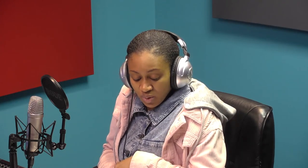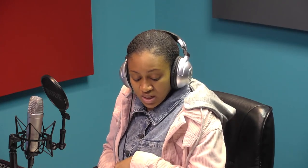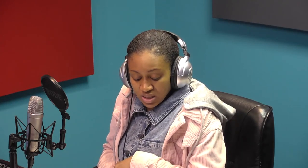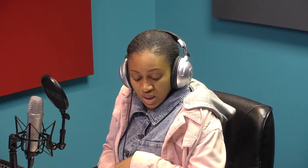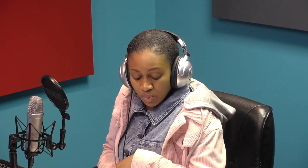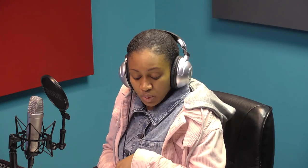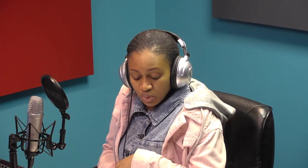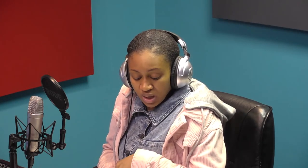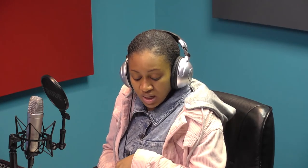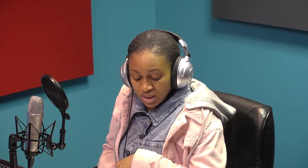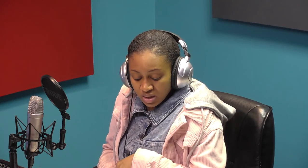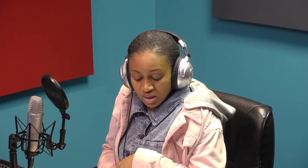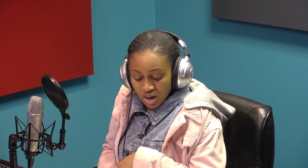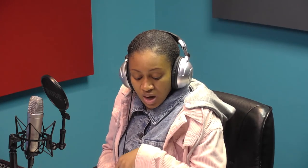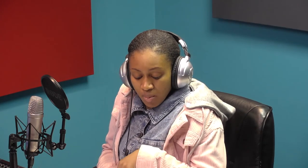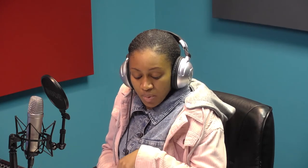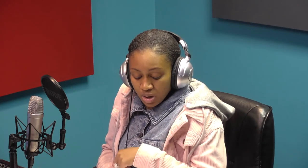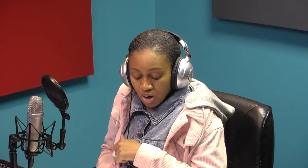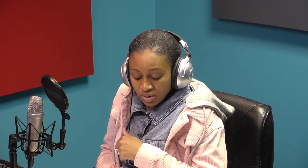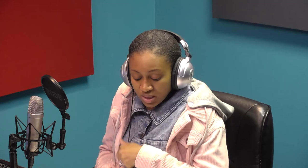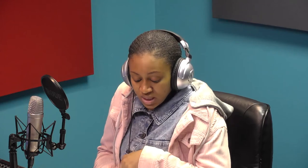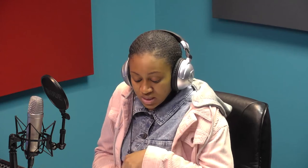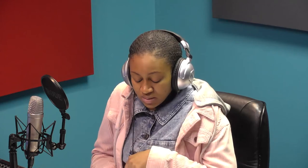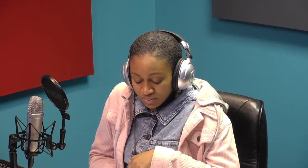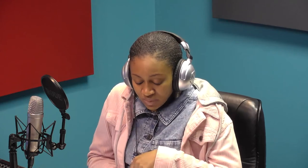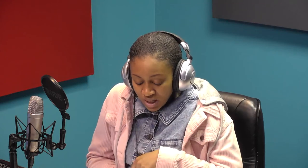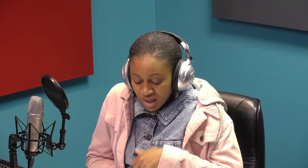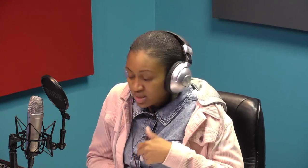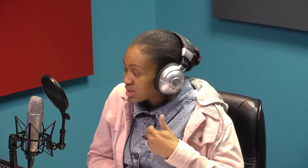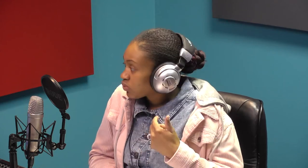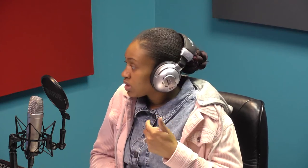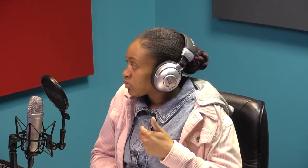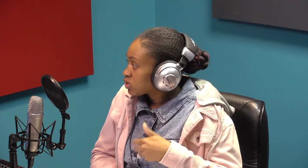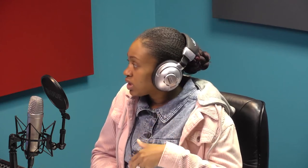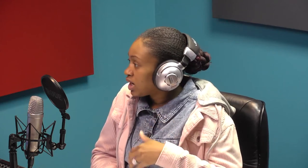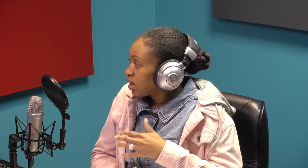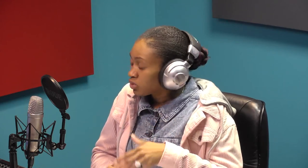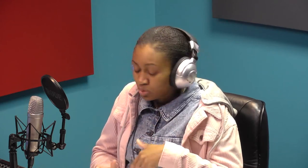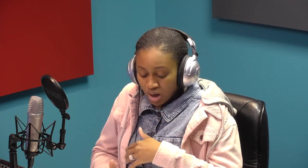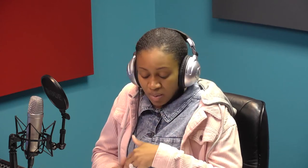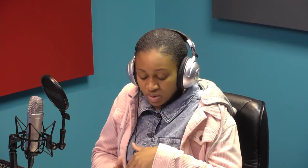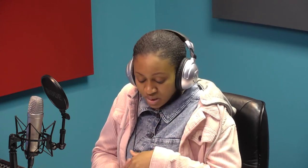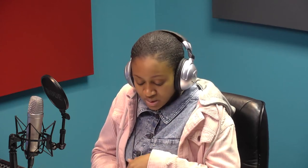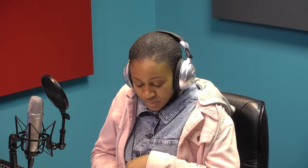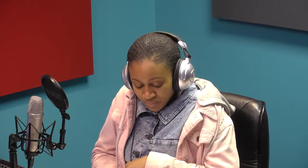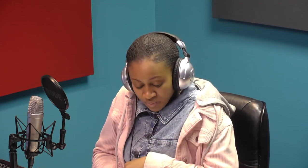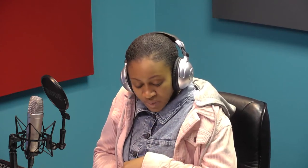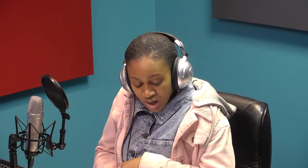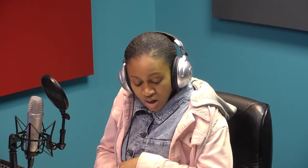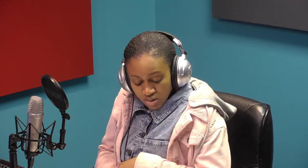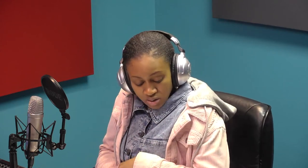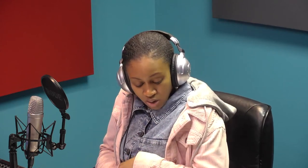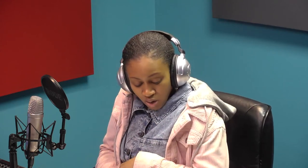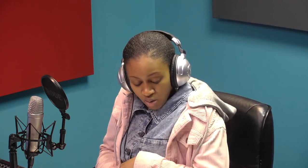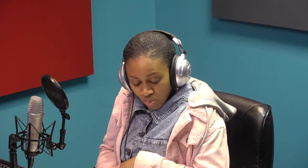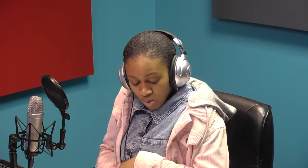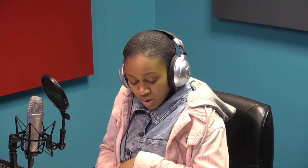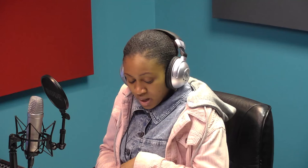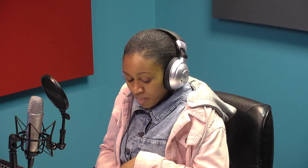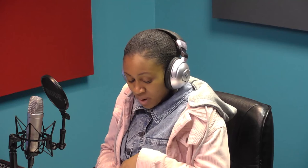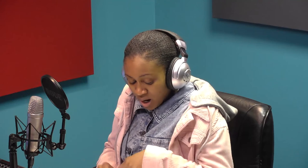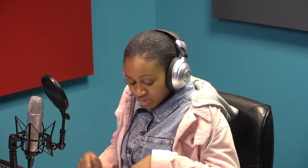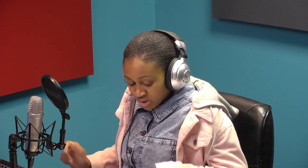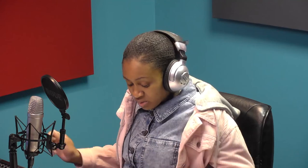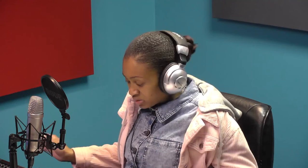space race and moon landing, McCarthyism, and that's when they were trying to outdo communism, the Cold